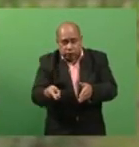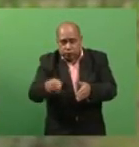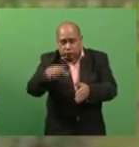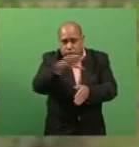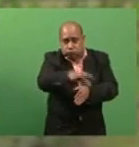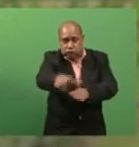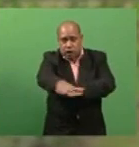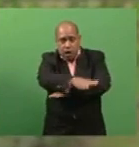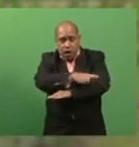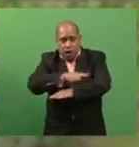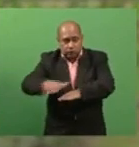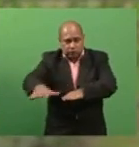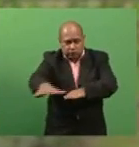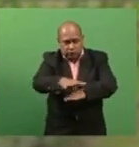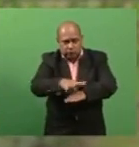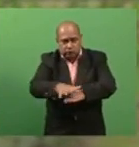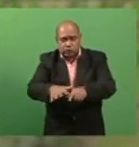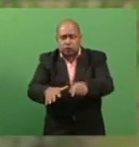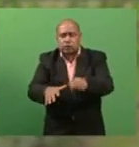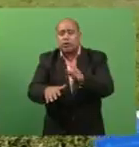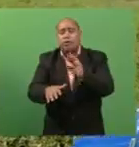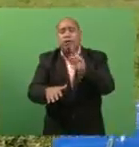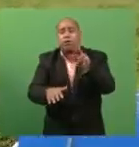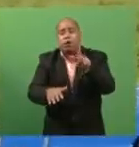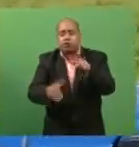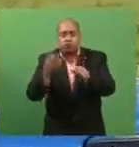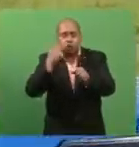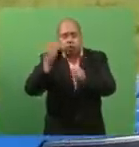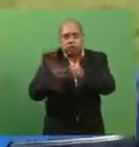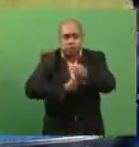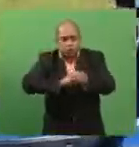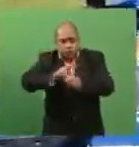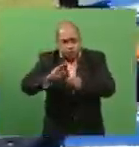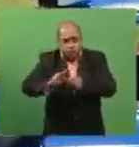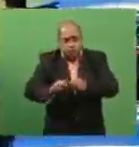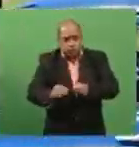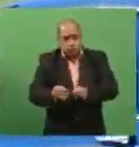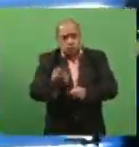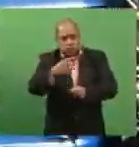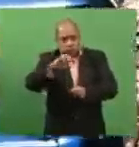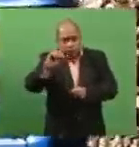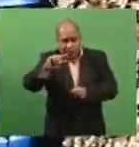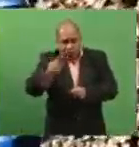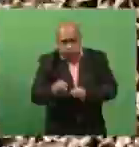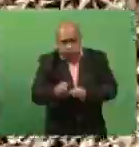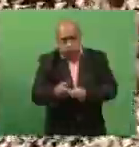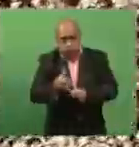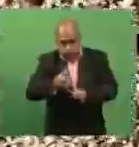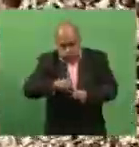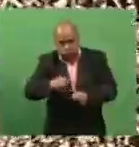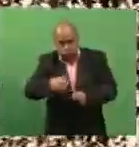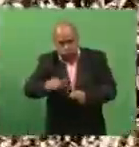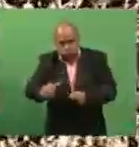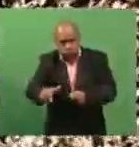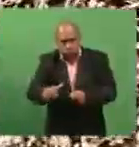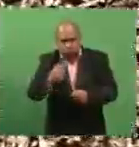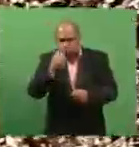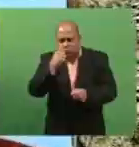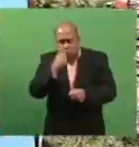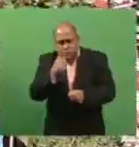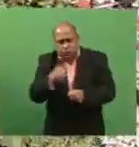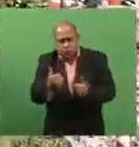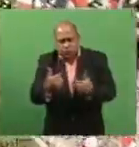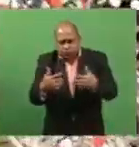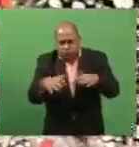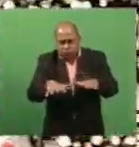sugarcane. Of that, only 40,000 is actively cultivated at the moment. So there's plenty of room for us to achieve our own